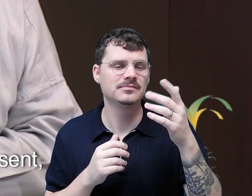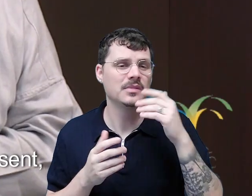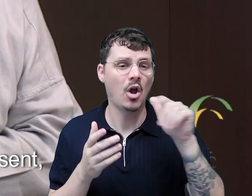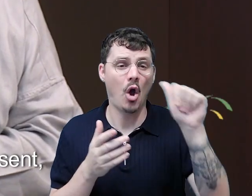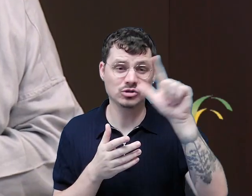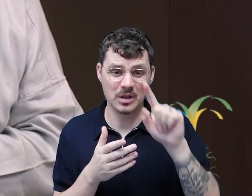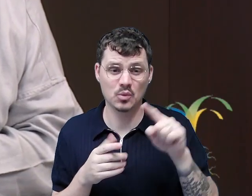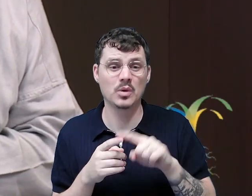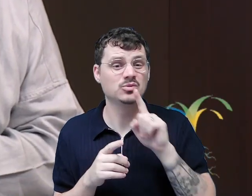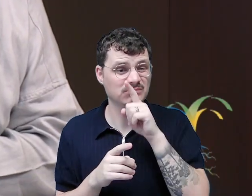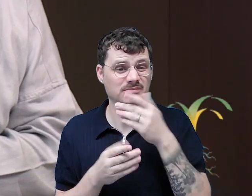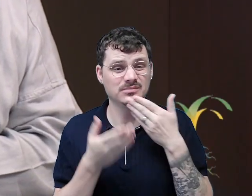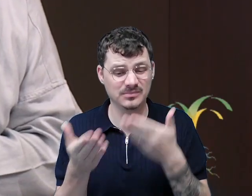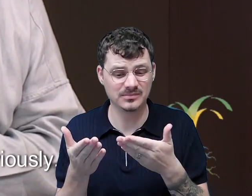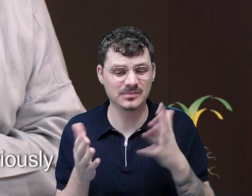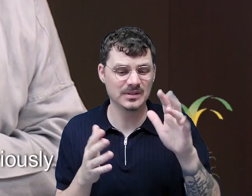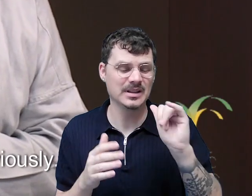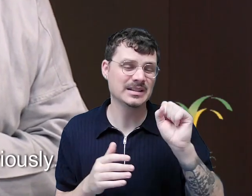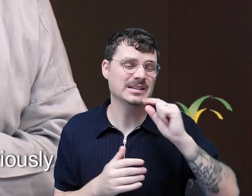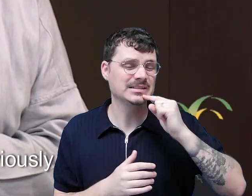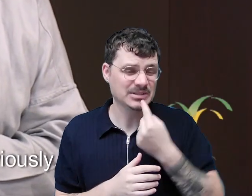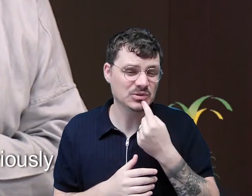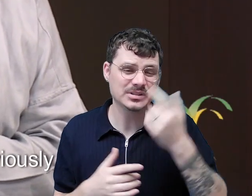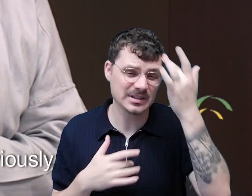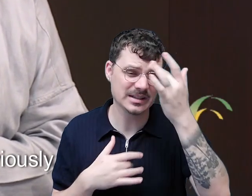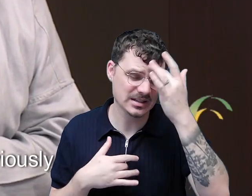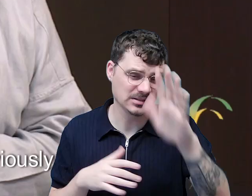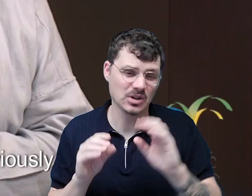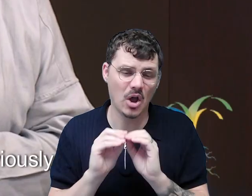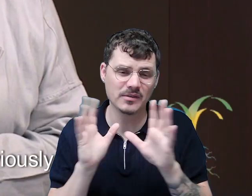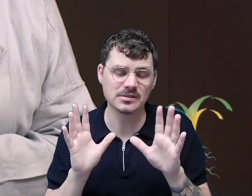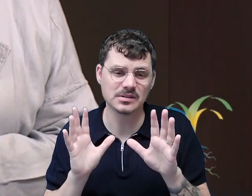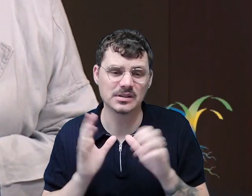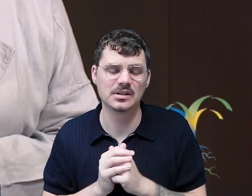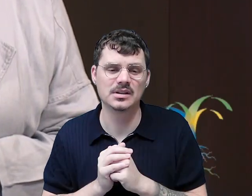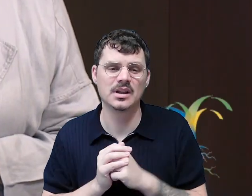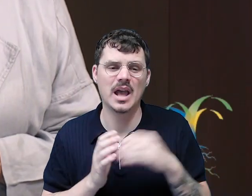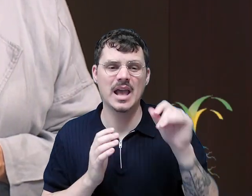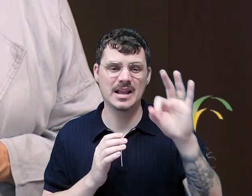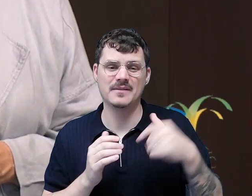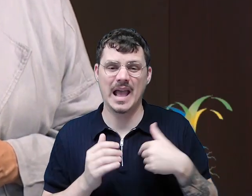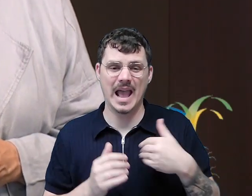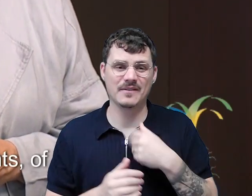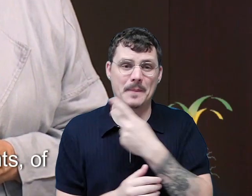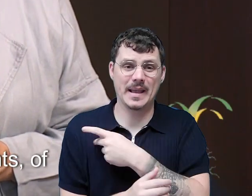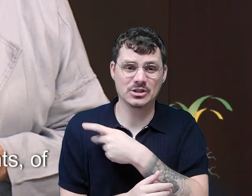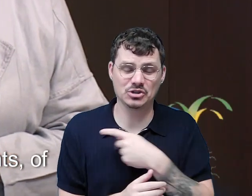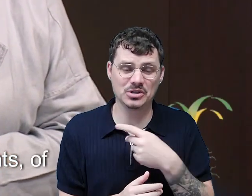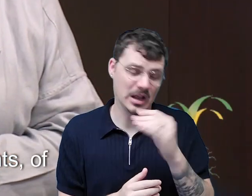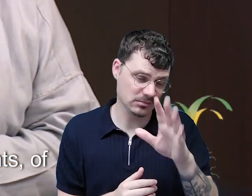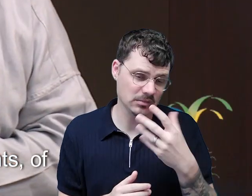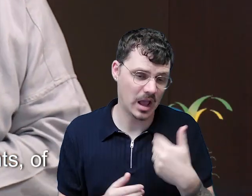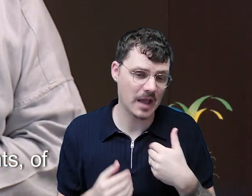really is present, is an extremely serious disease, obviously. And if I